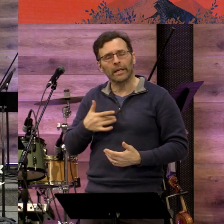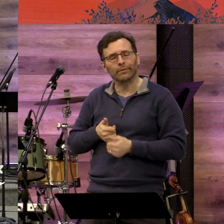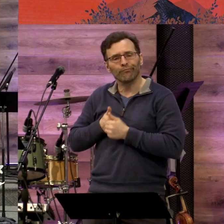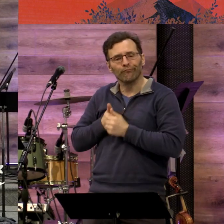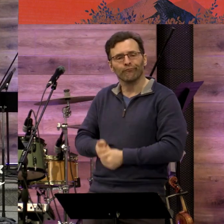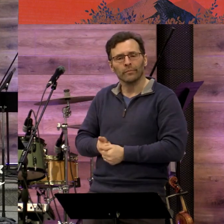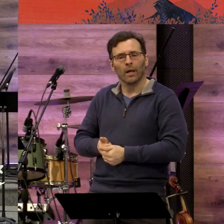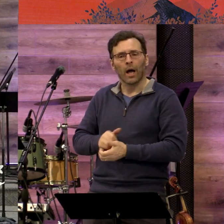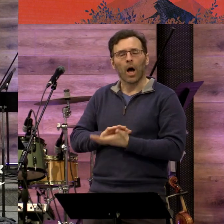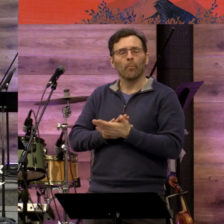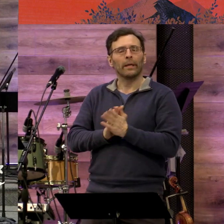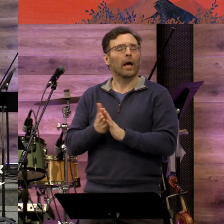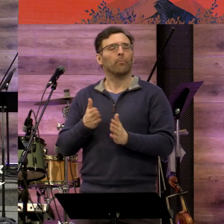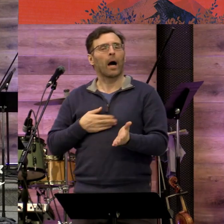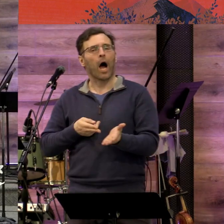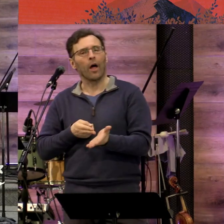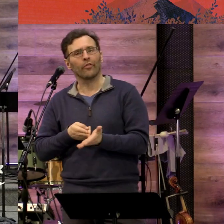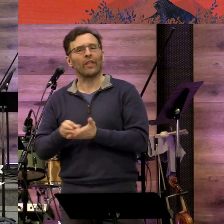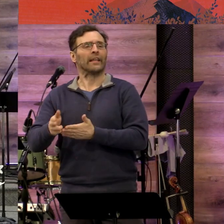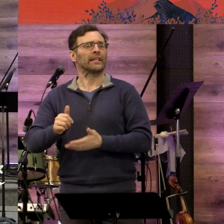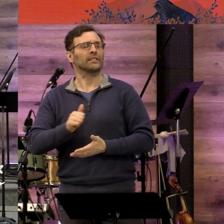become my authentic self.